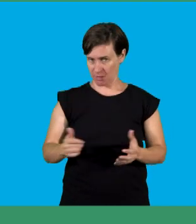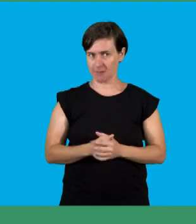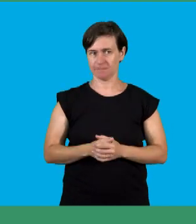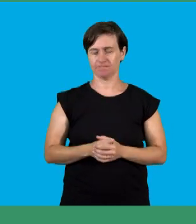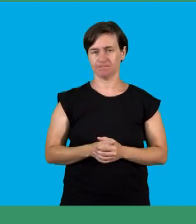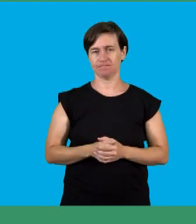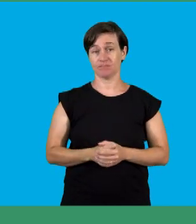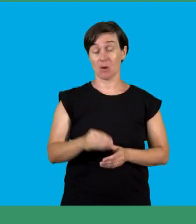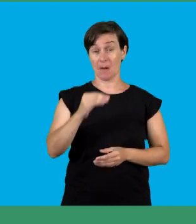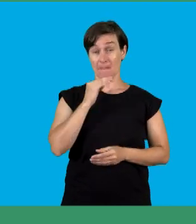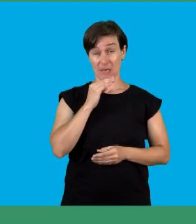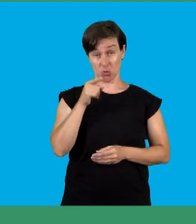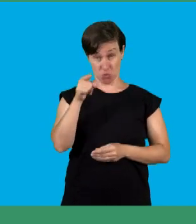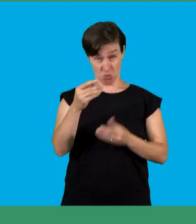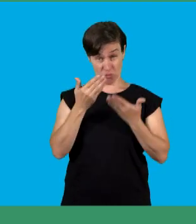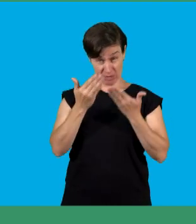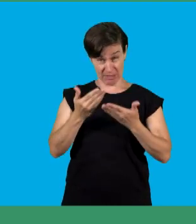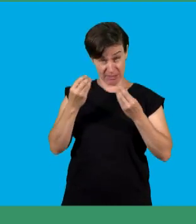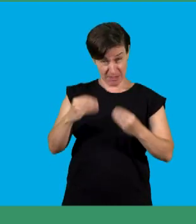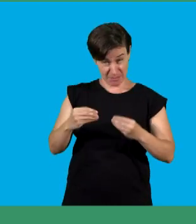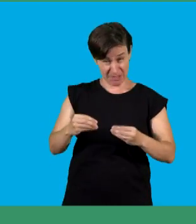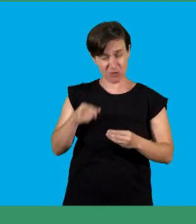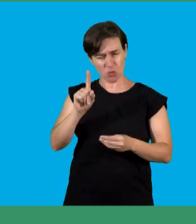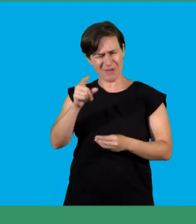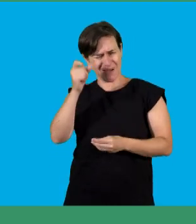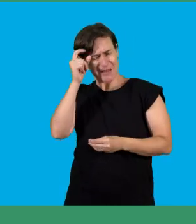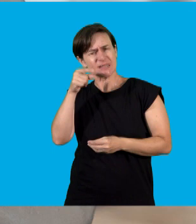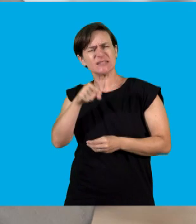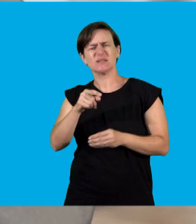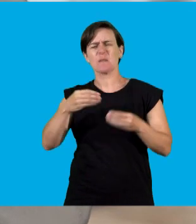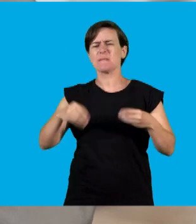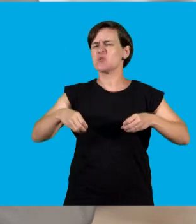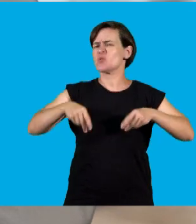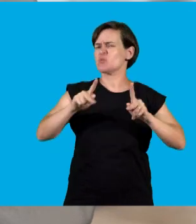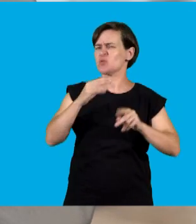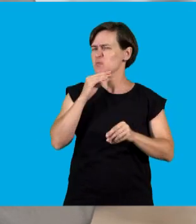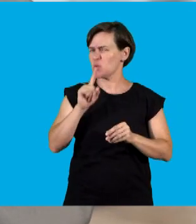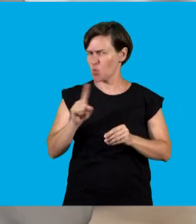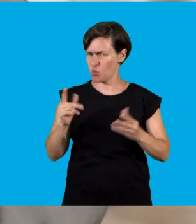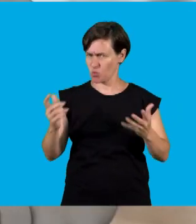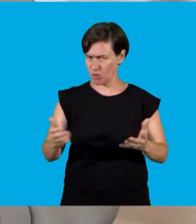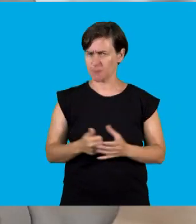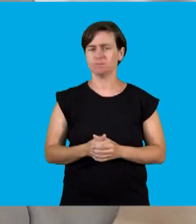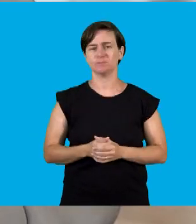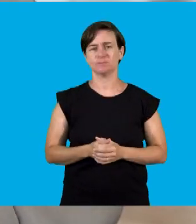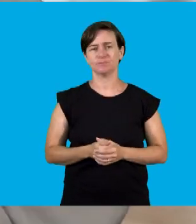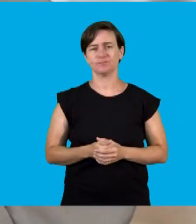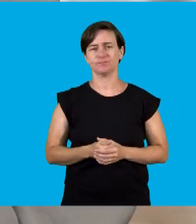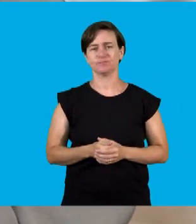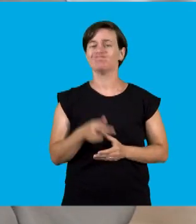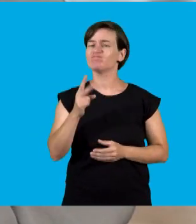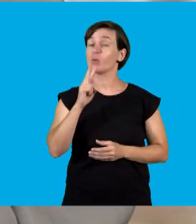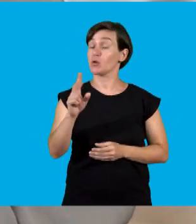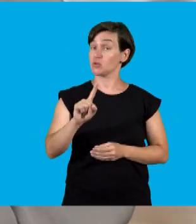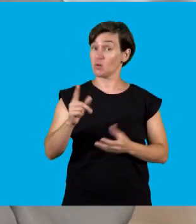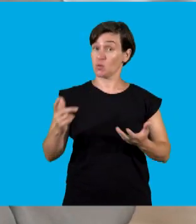So you are expected as a business studies learner to understand what we mean by business opportunities. All right, let's